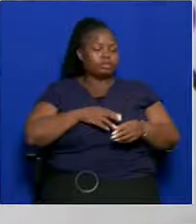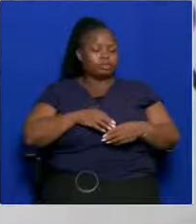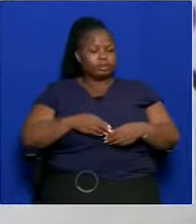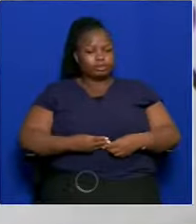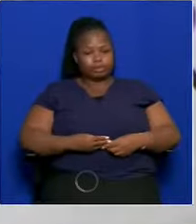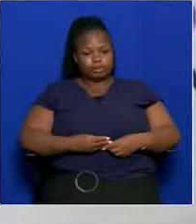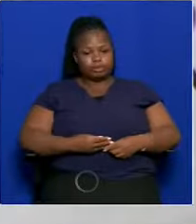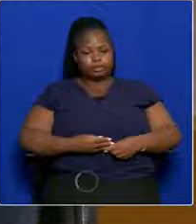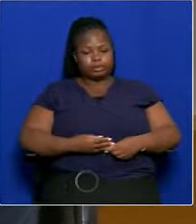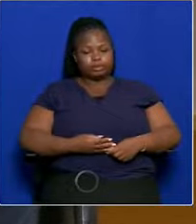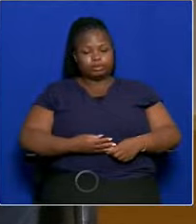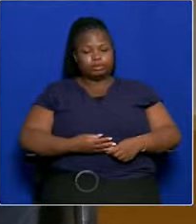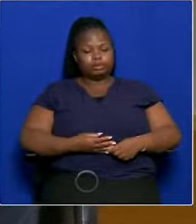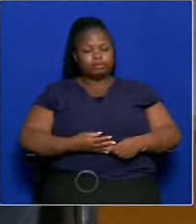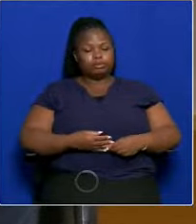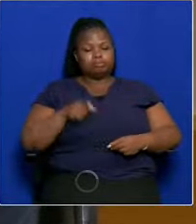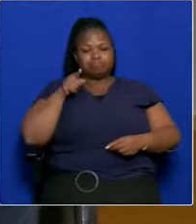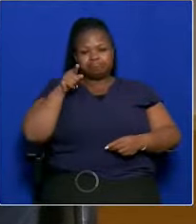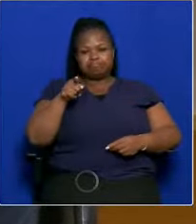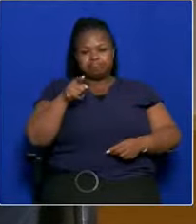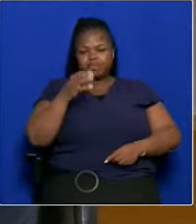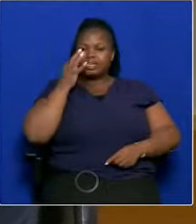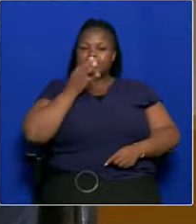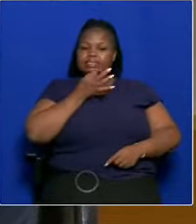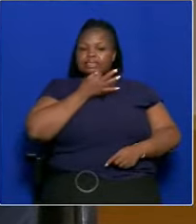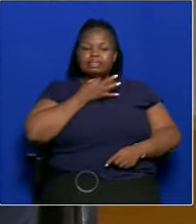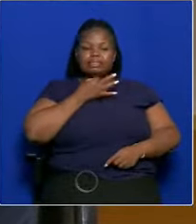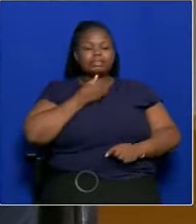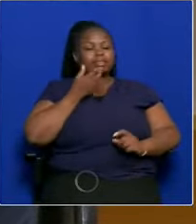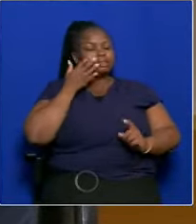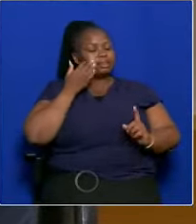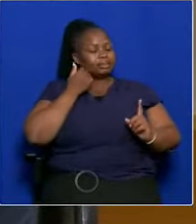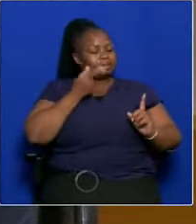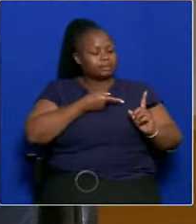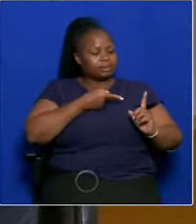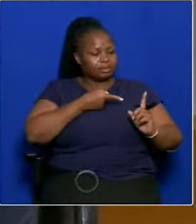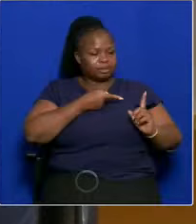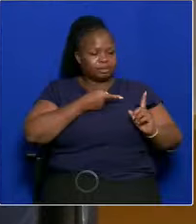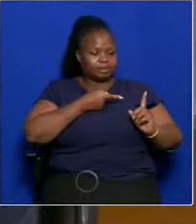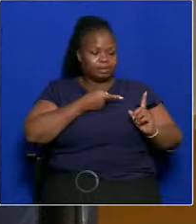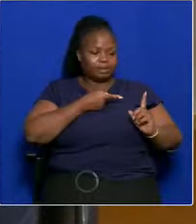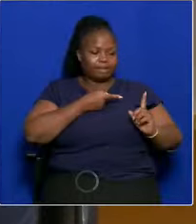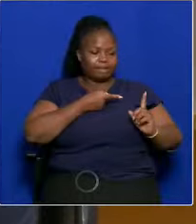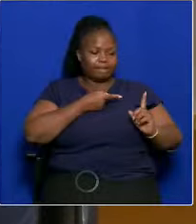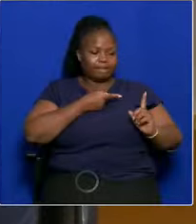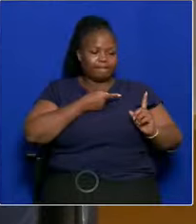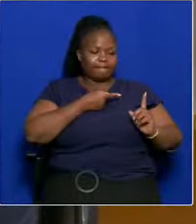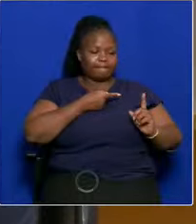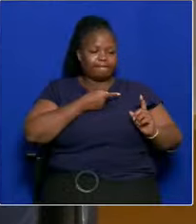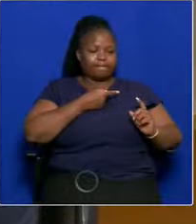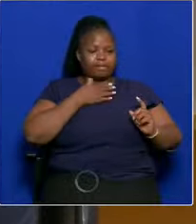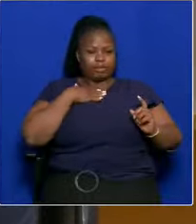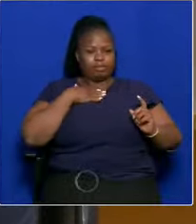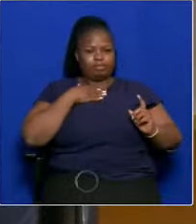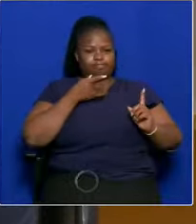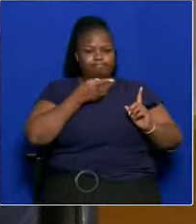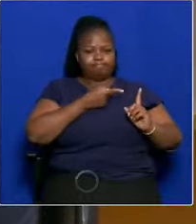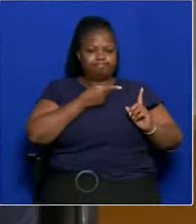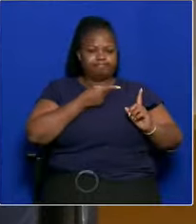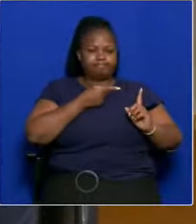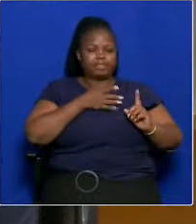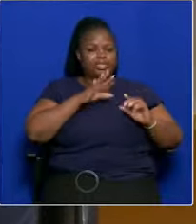is that Mr. Matlala was implicated and that he